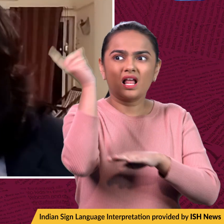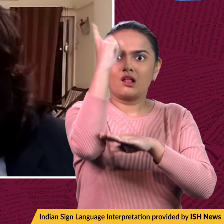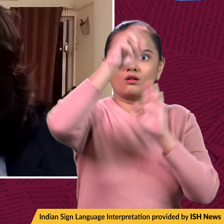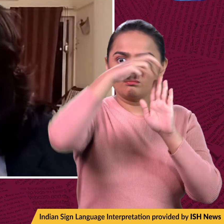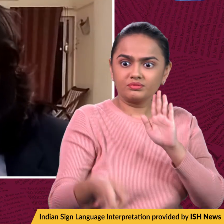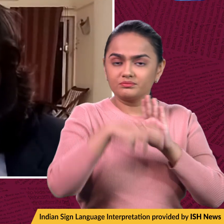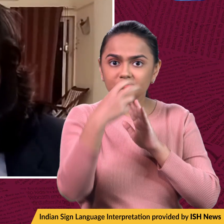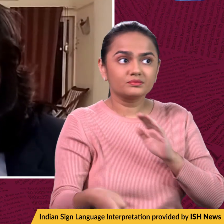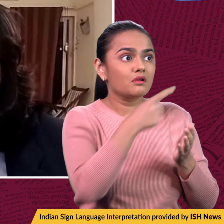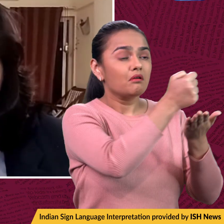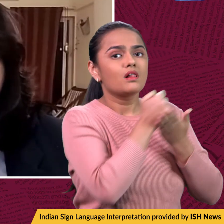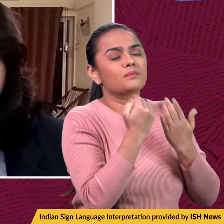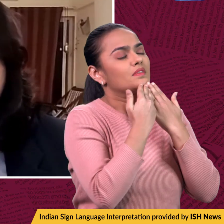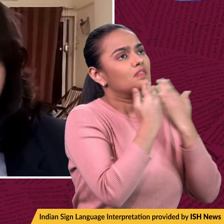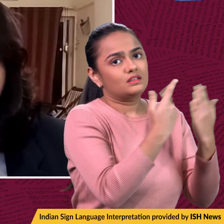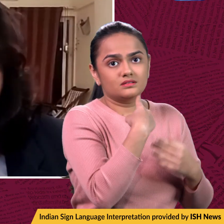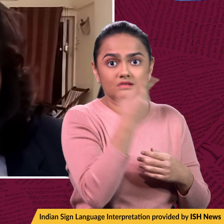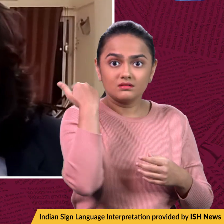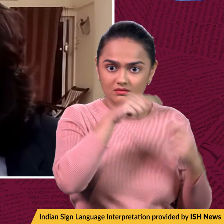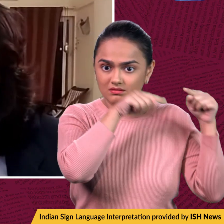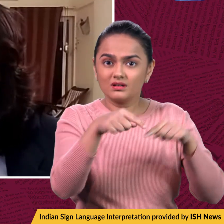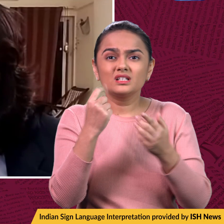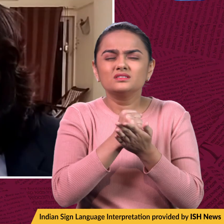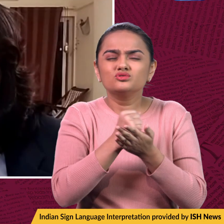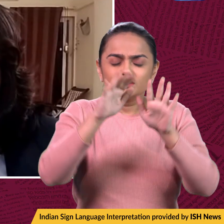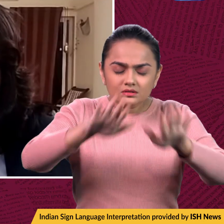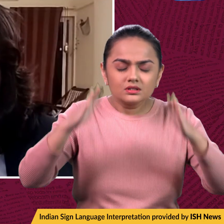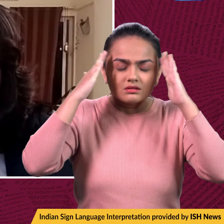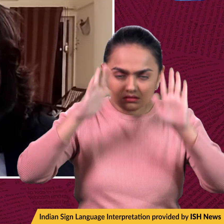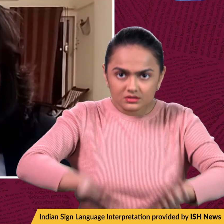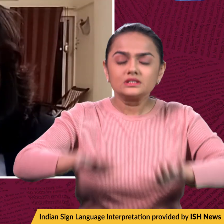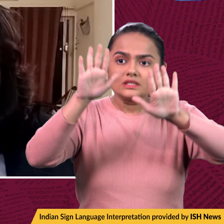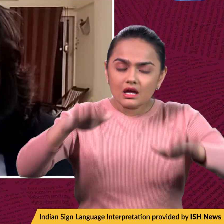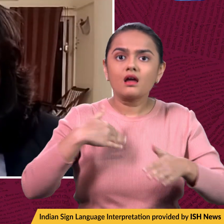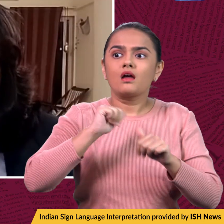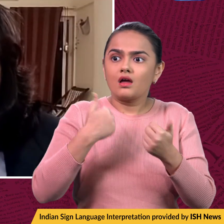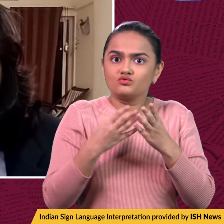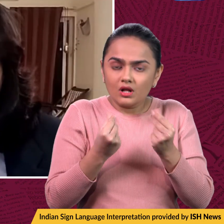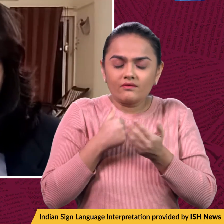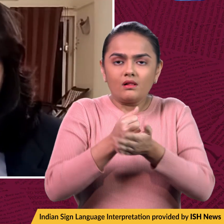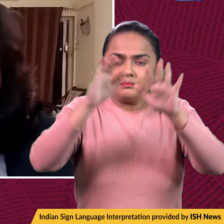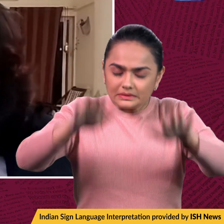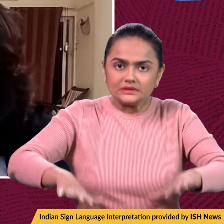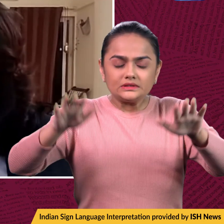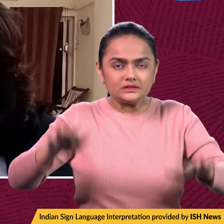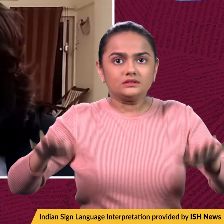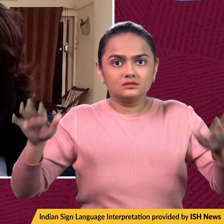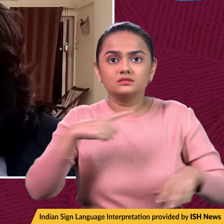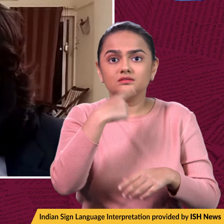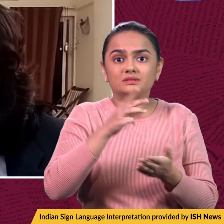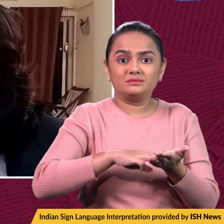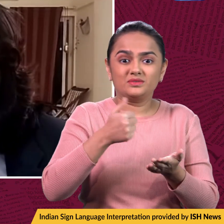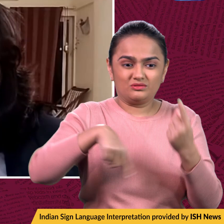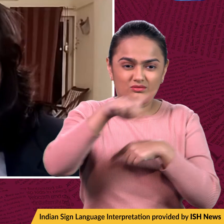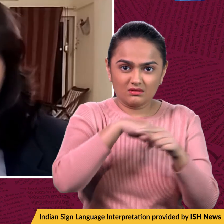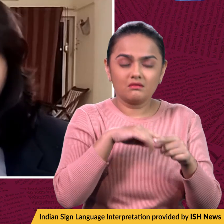troops. Yesterday, Russian paratroopers arrived in Kazakhstan as part of a peacekeeping mission by a Moscow-led military